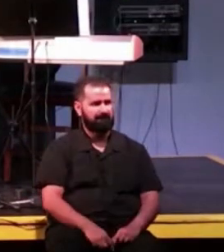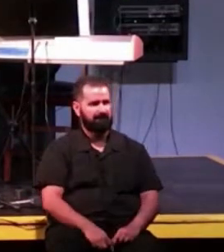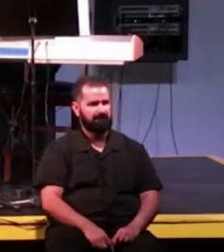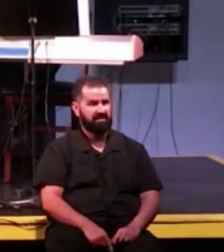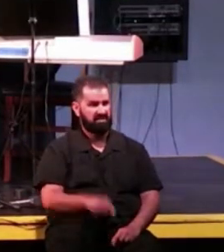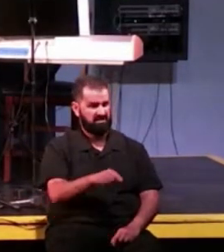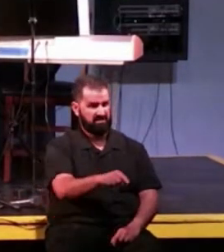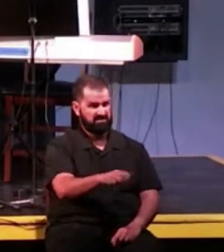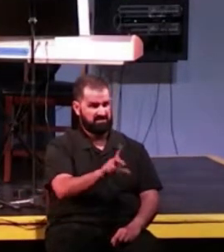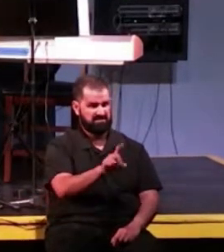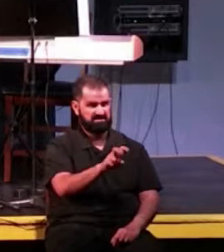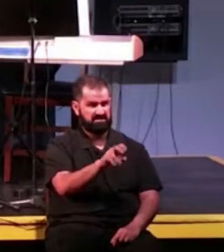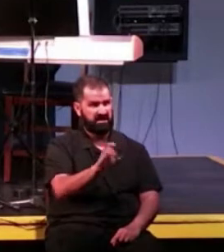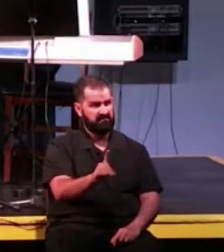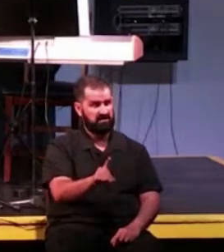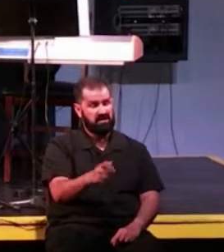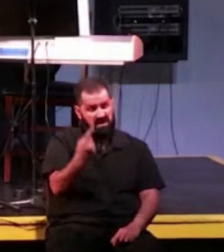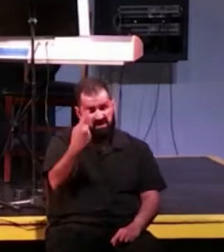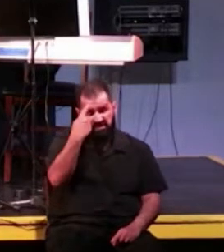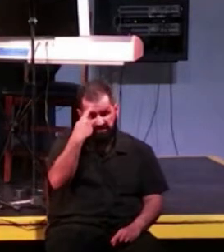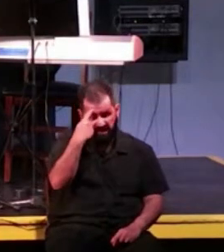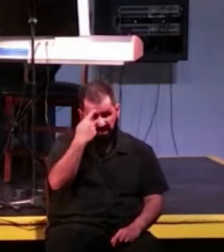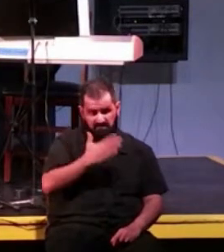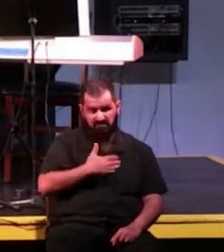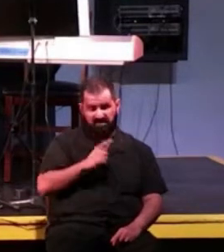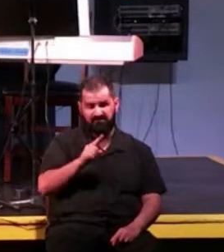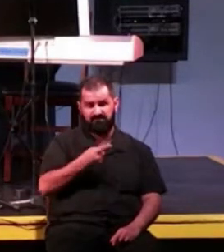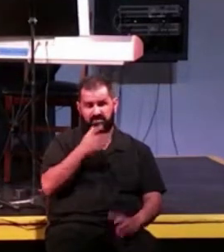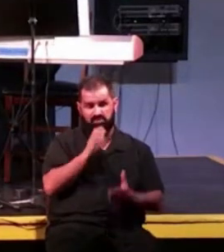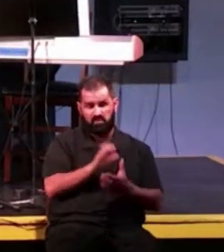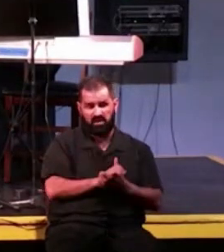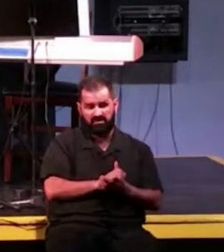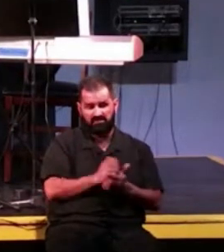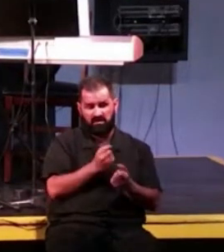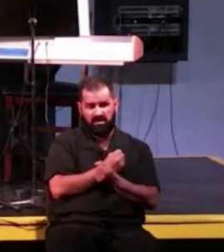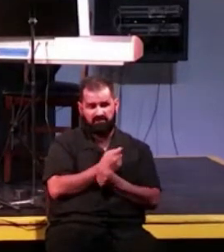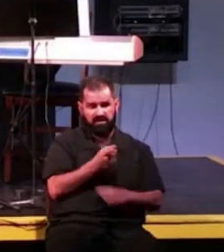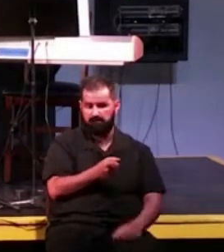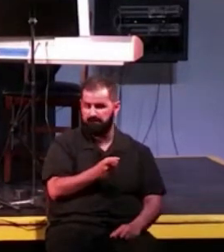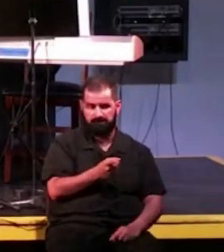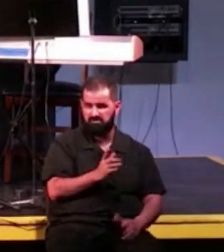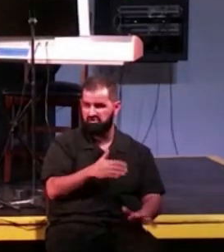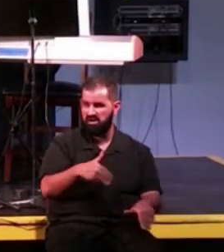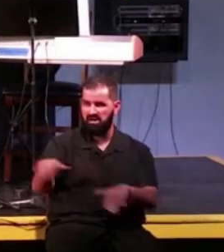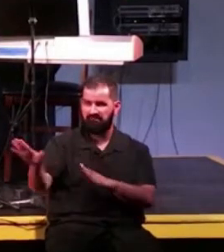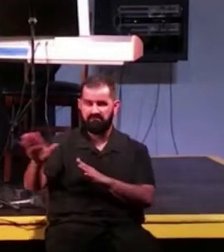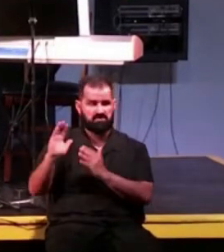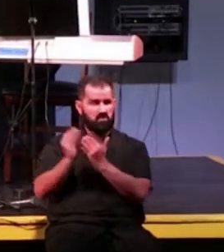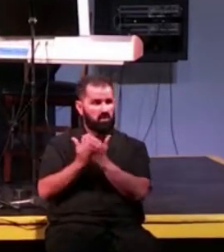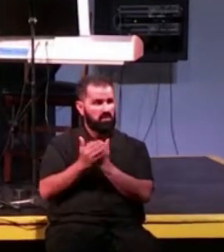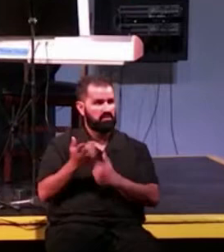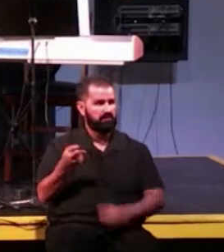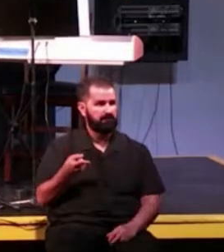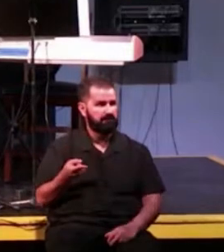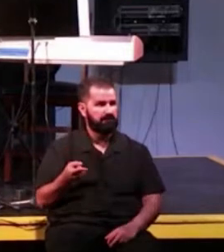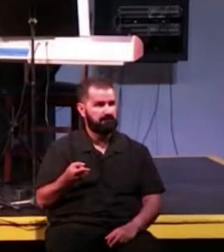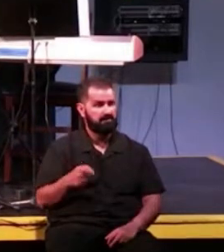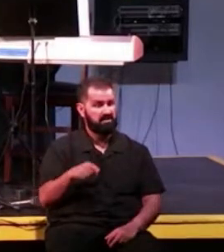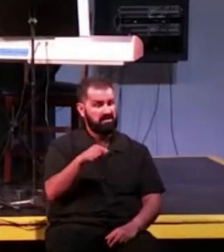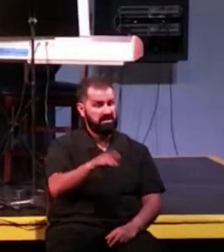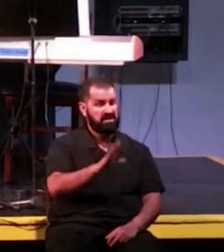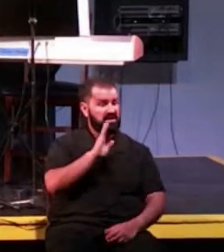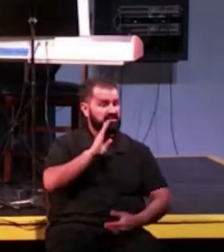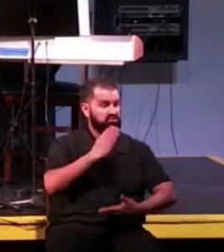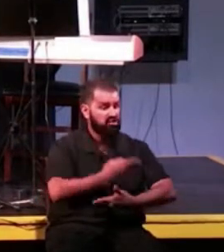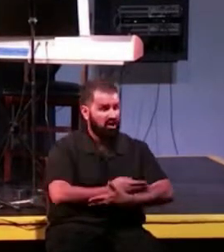is David who thought his first wife loved him and she ran off with another man. This is David whose daughter